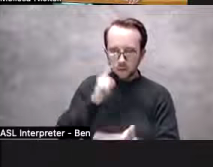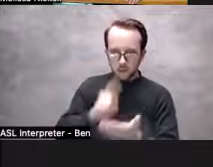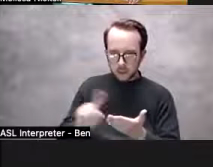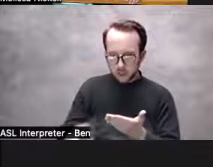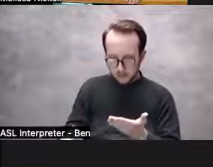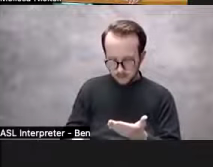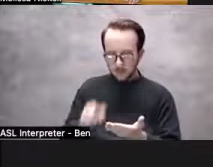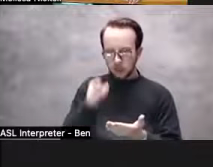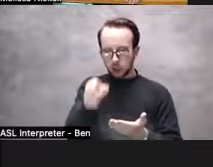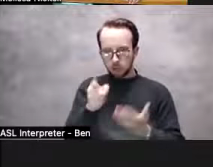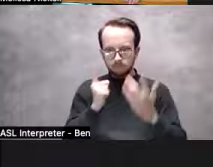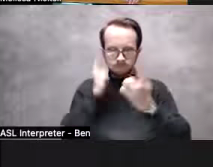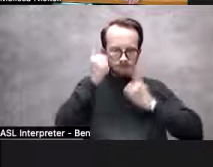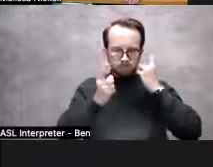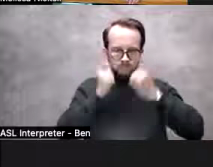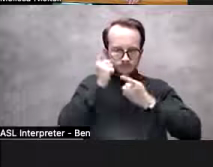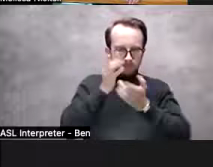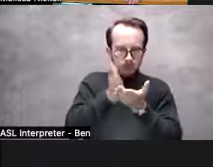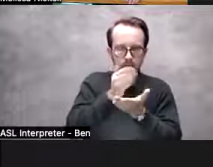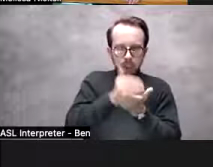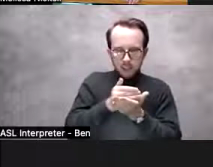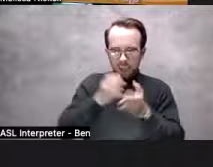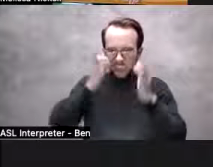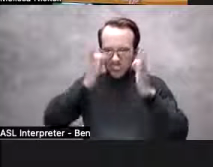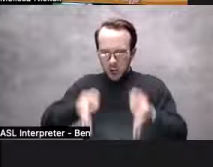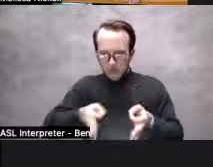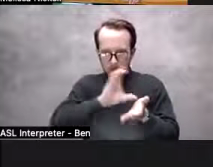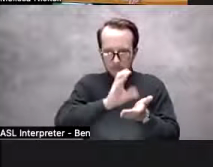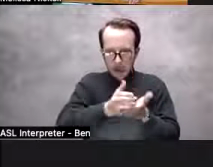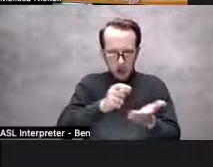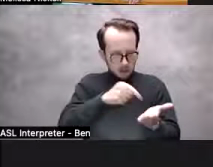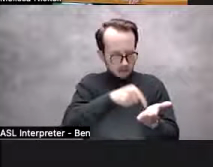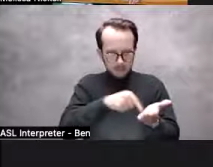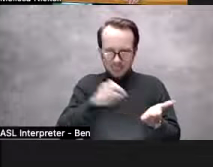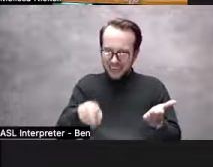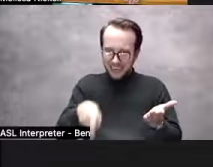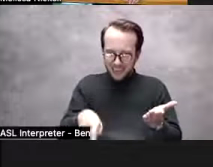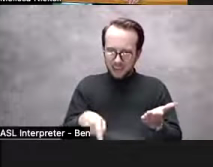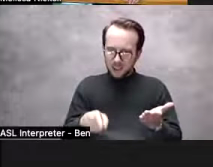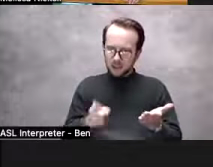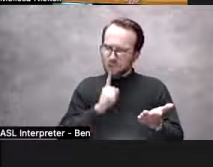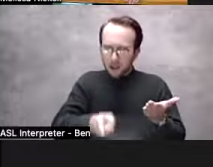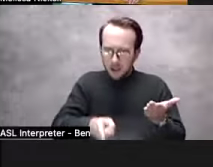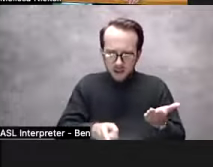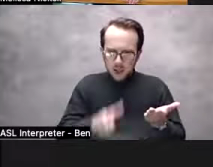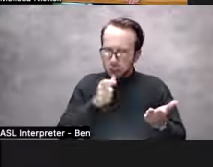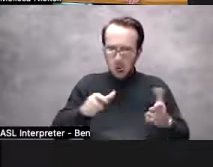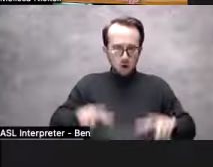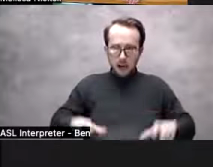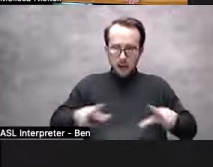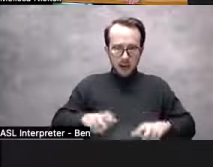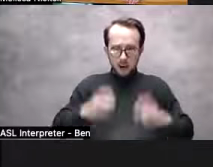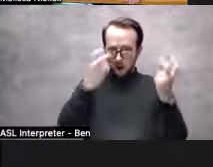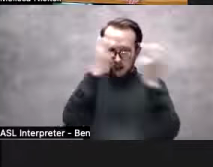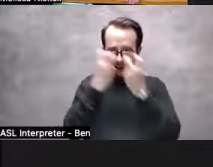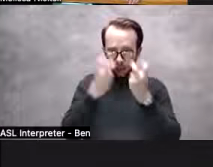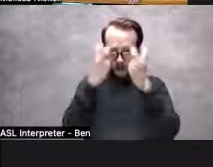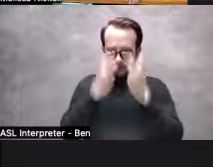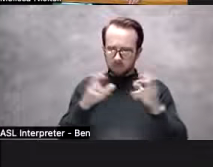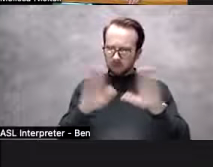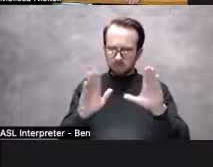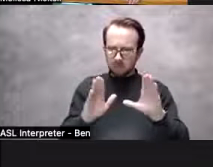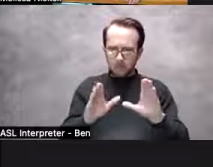your budget, determine how much money you need, be realistic, don't be greedy, but don't try to undercut as well. Request